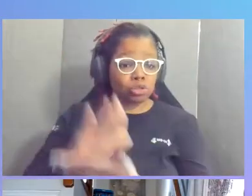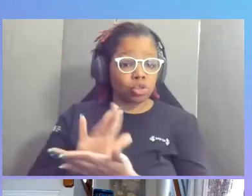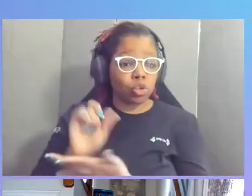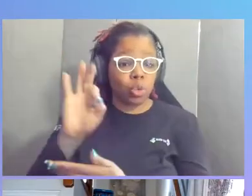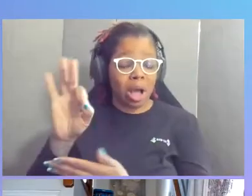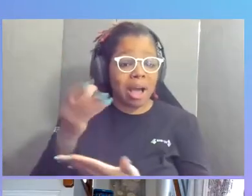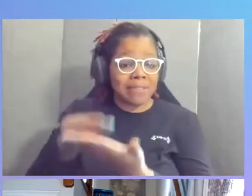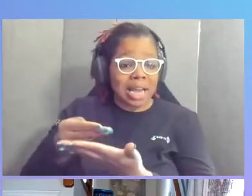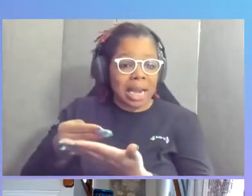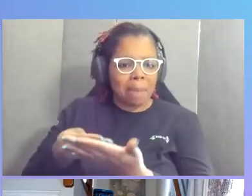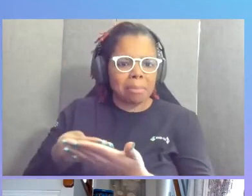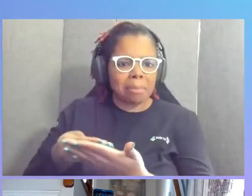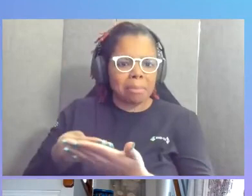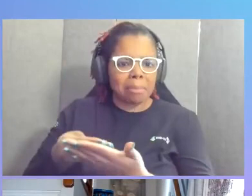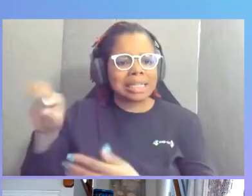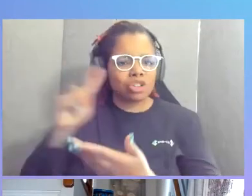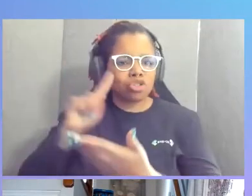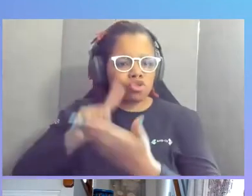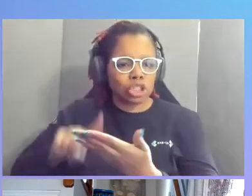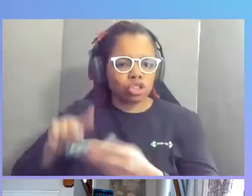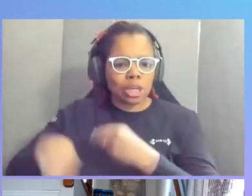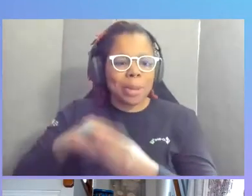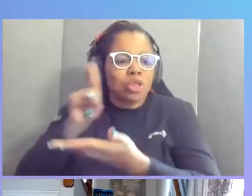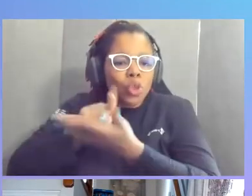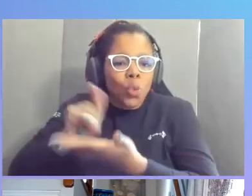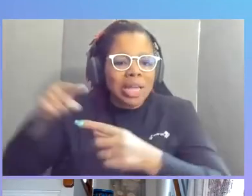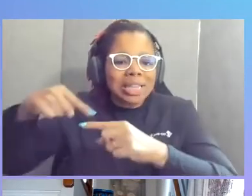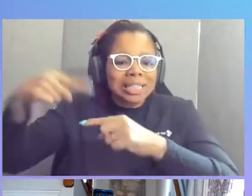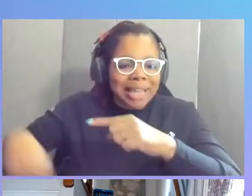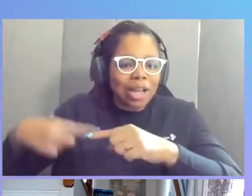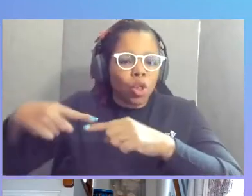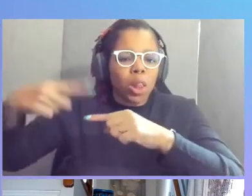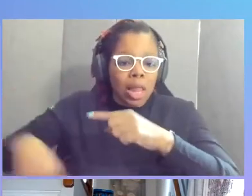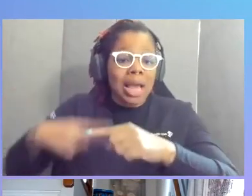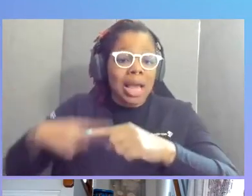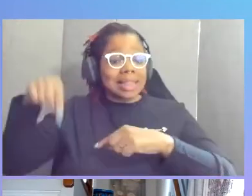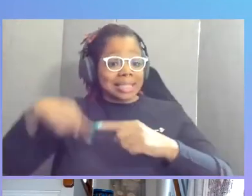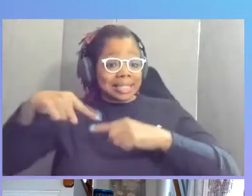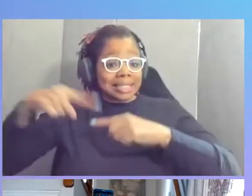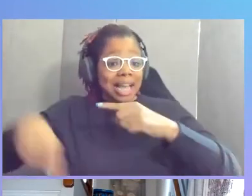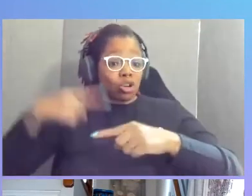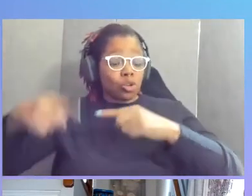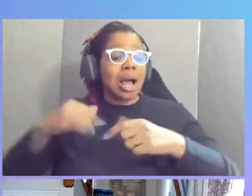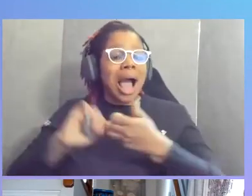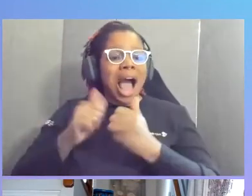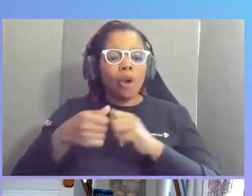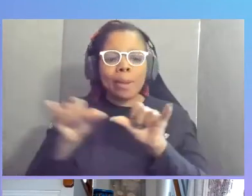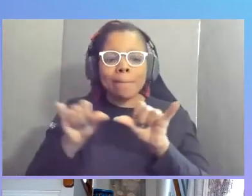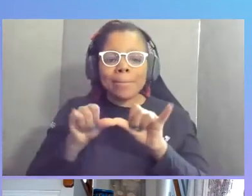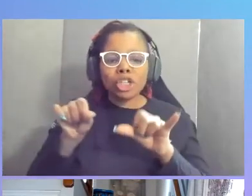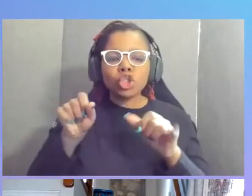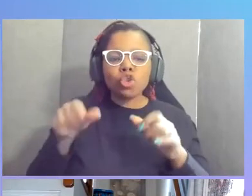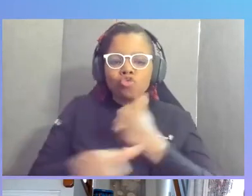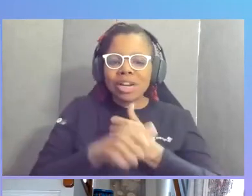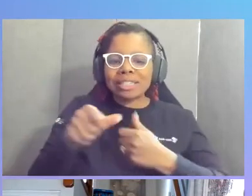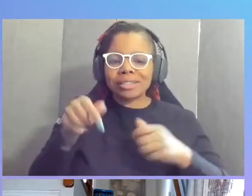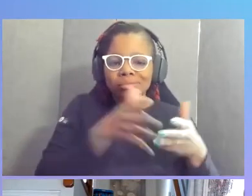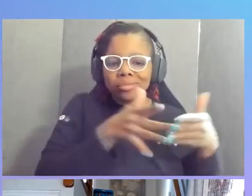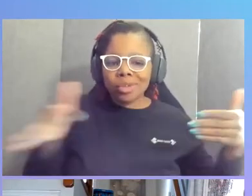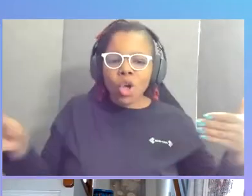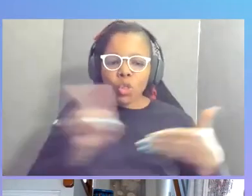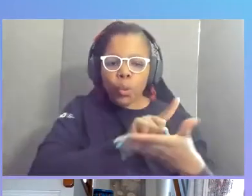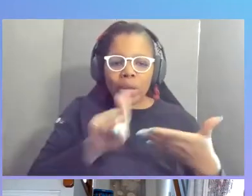she calls the weekly cycle. And this is a cycle for how we measure risk throughout the week. So we start out on